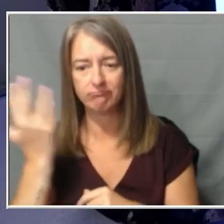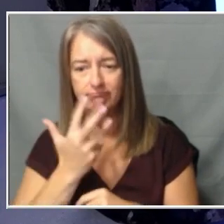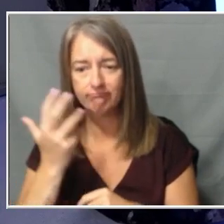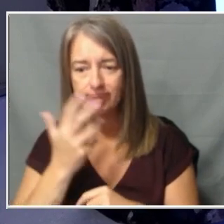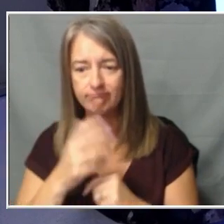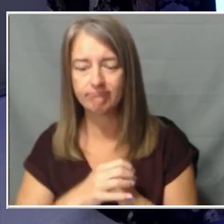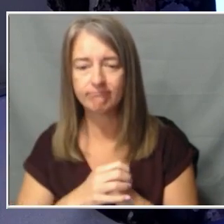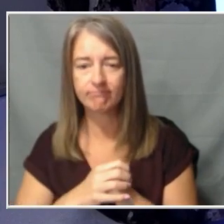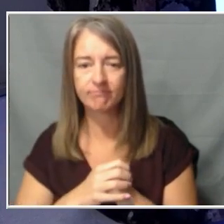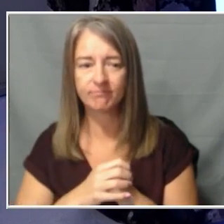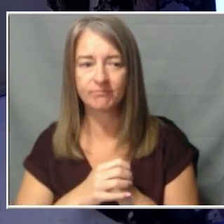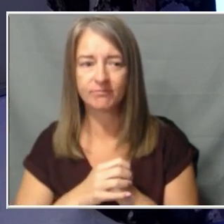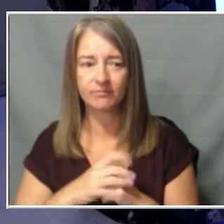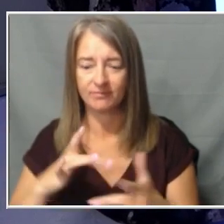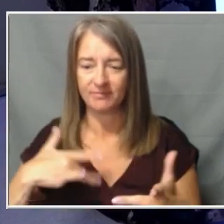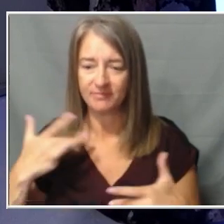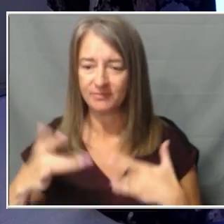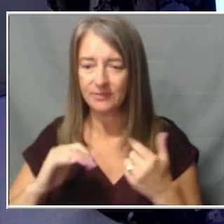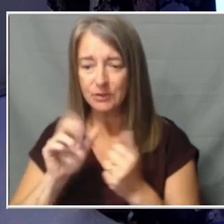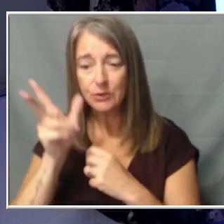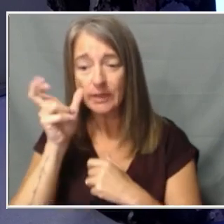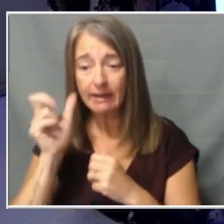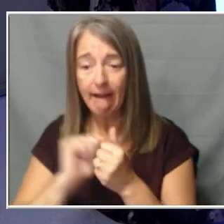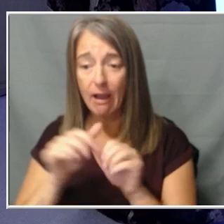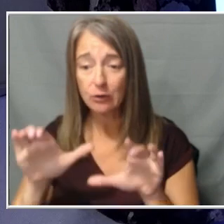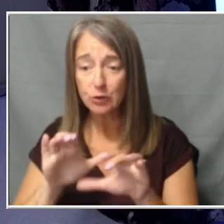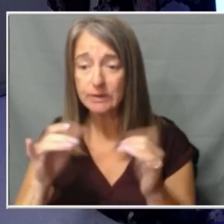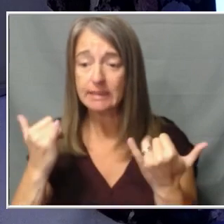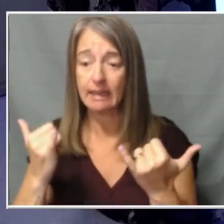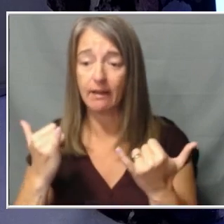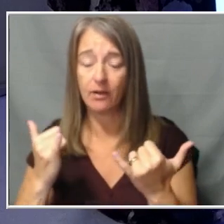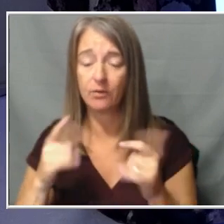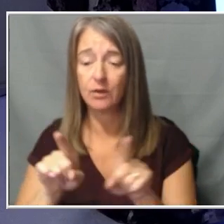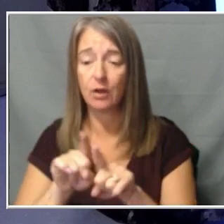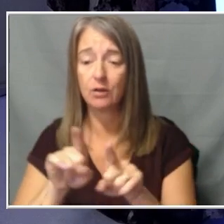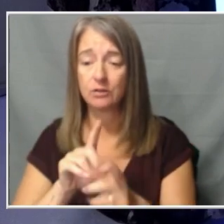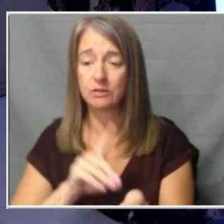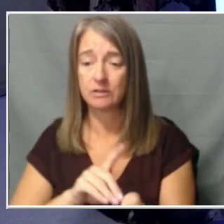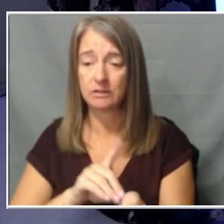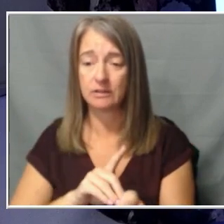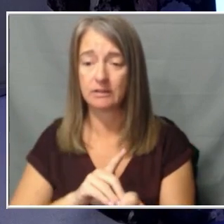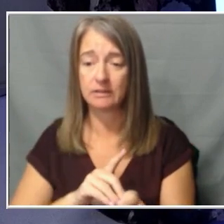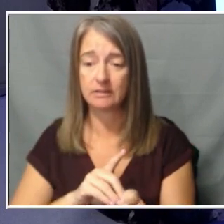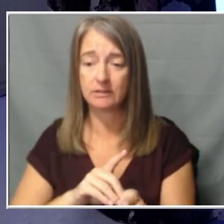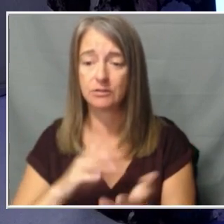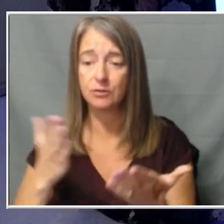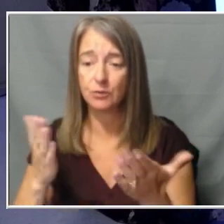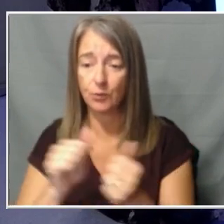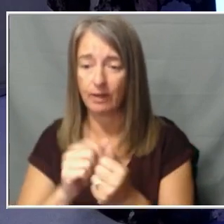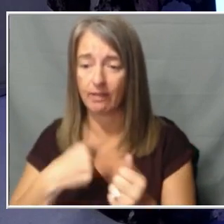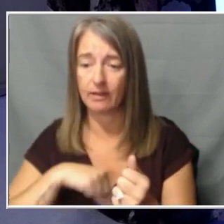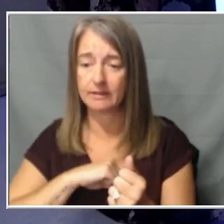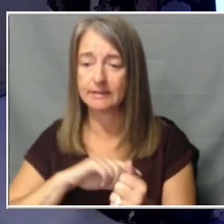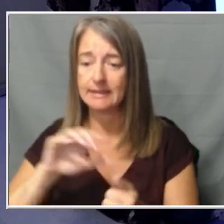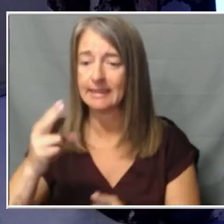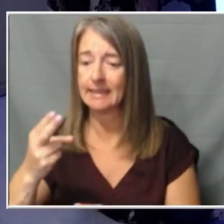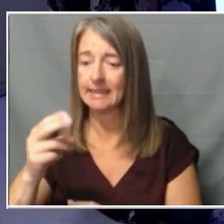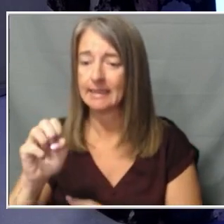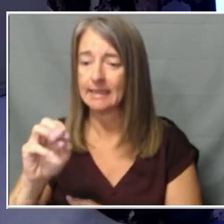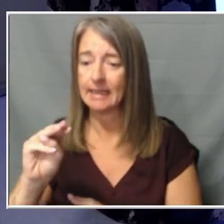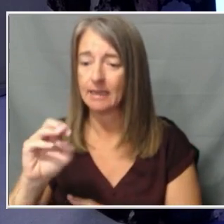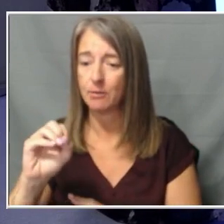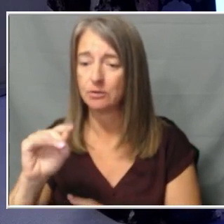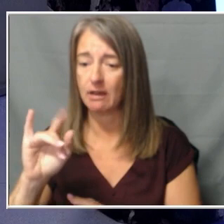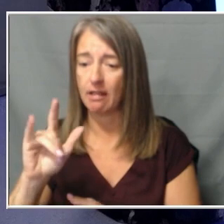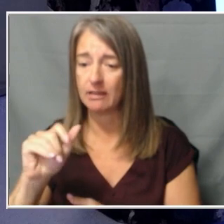Yeah. Well, excited to hear how you're doing now. We also have Dr. Sunil Abhyankar here with us. He is a hematologist and medical oncologist